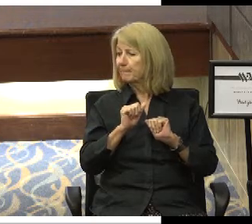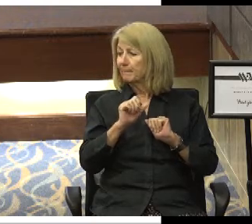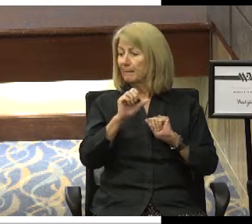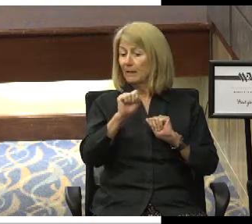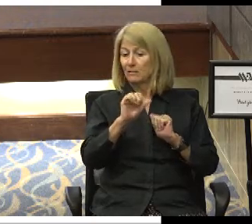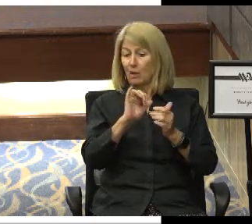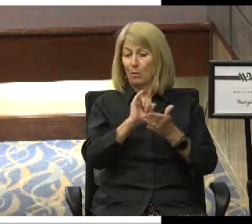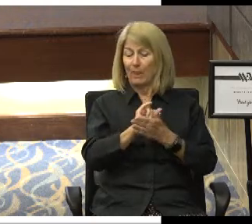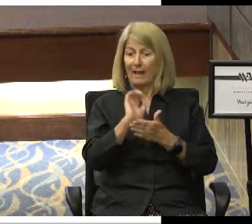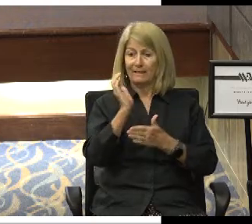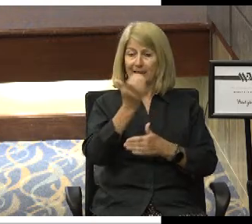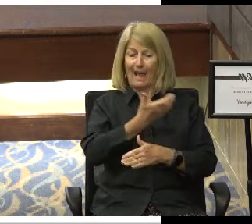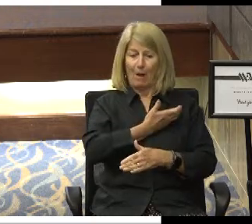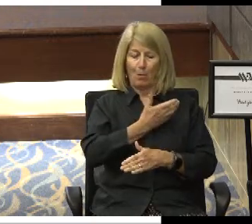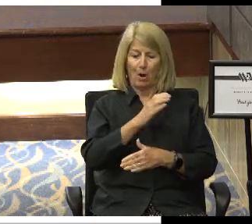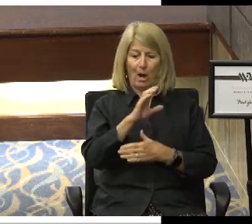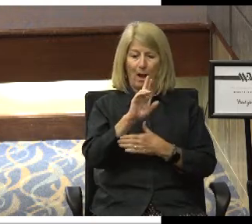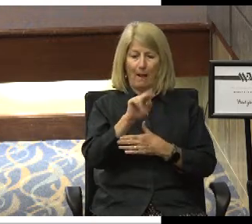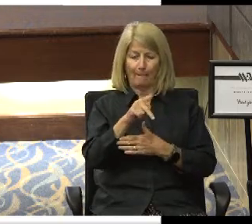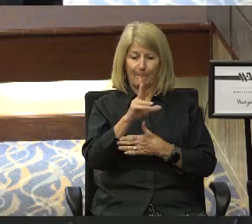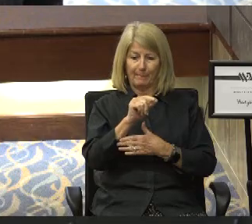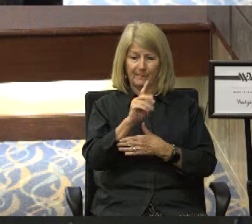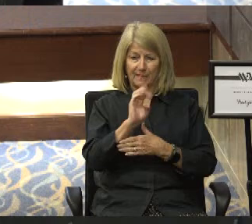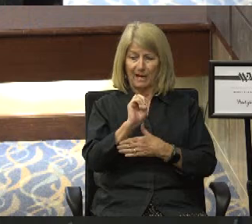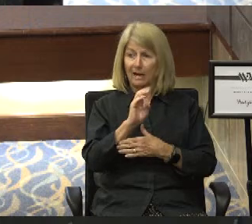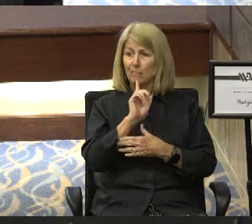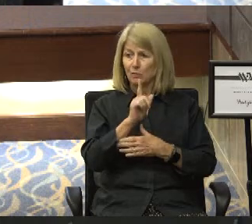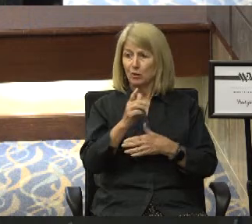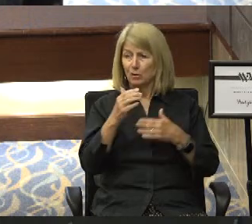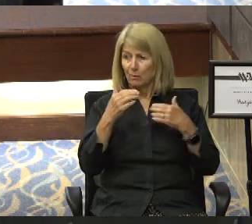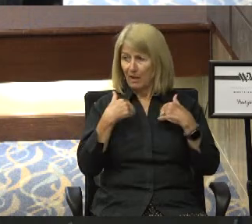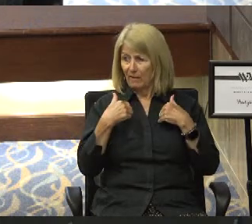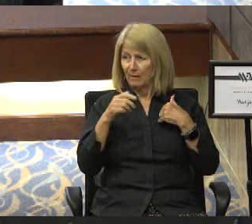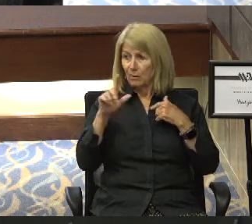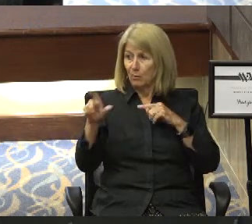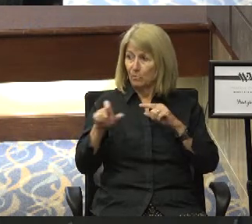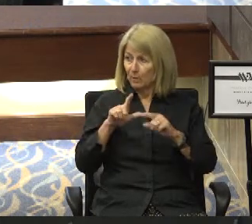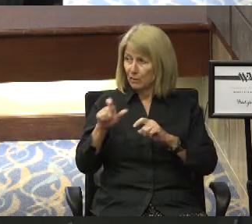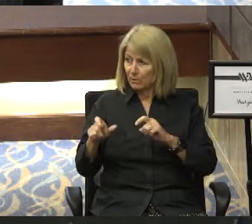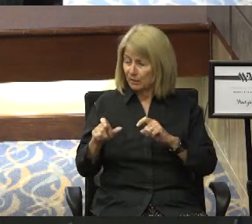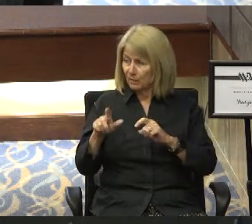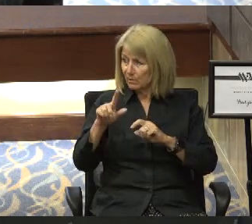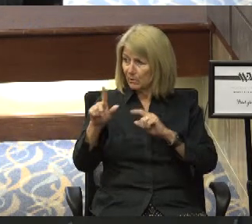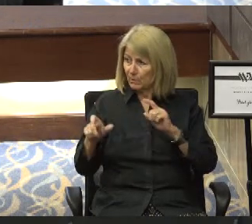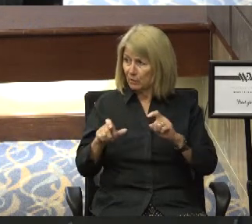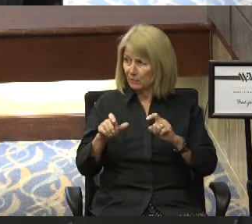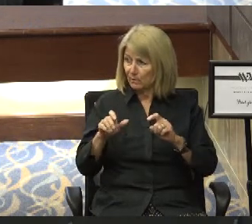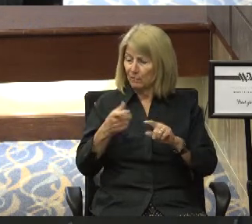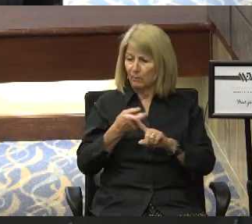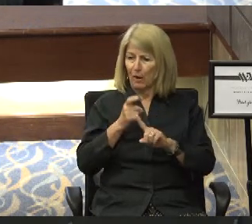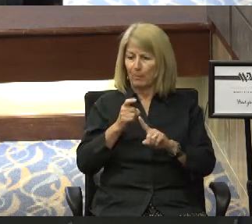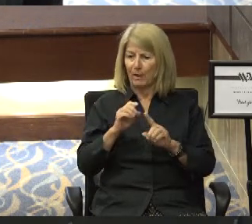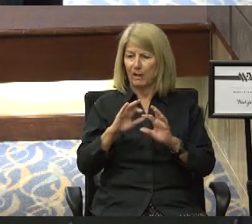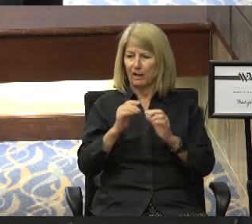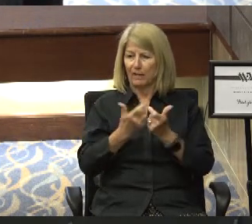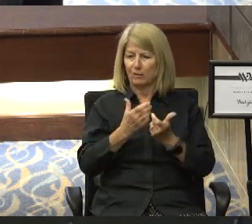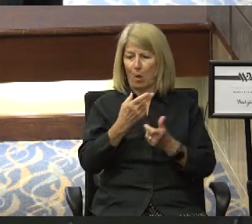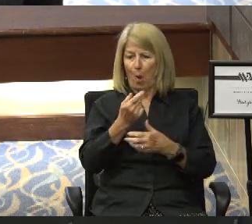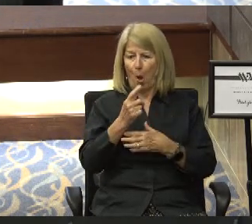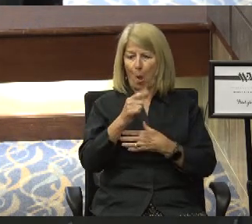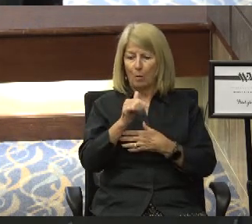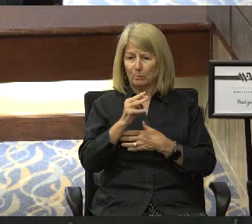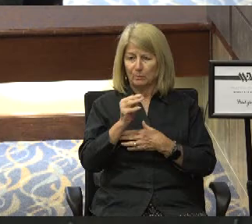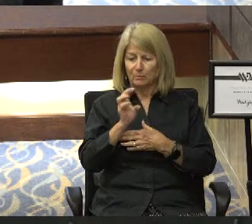So that's our update. I'm sure you've got some questions. I'd love to entertain those. Questions, comments? Holmes here, I'll just